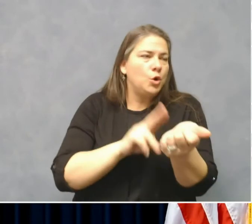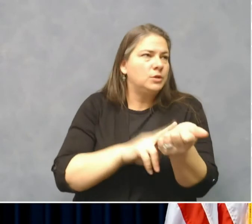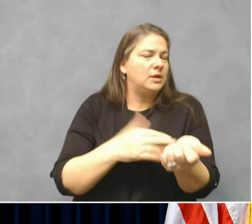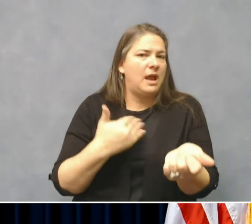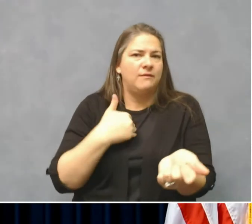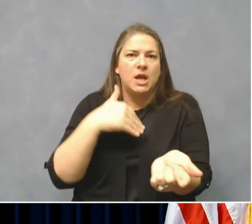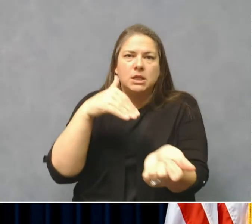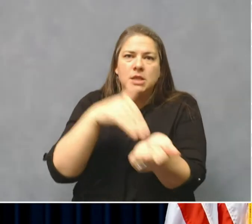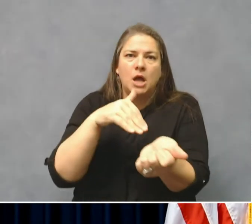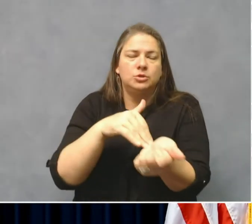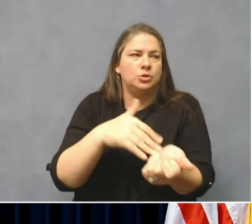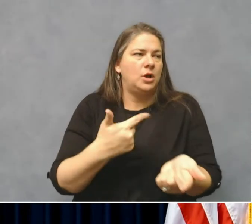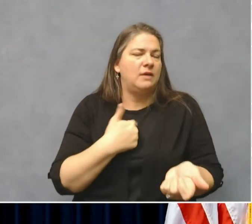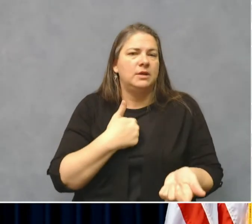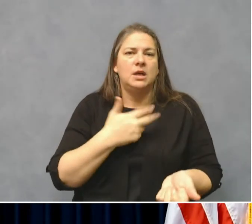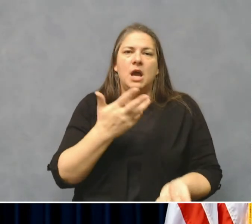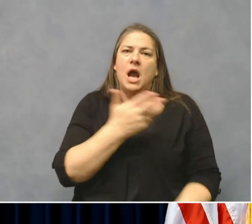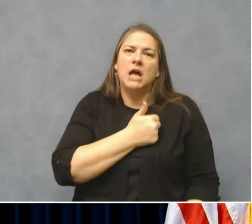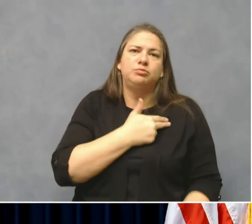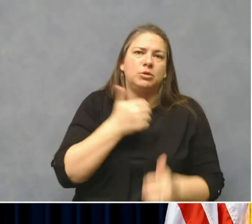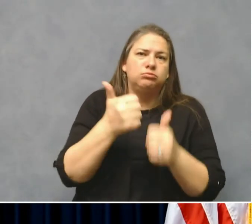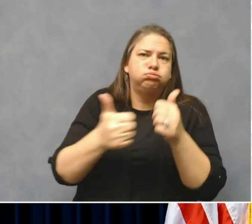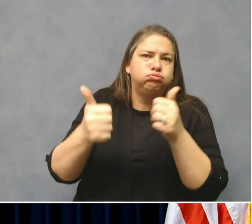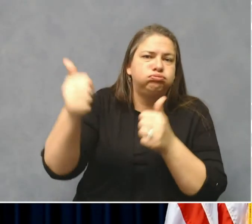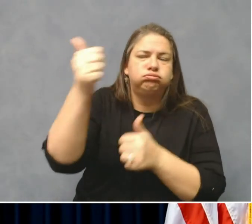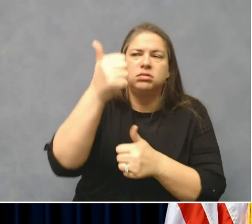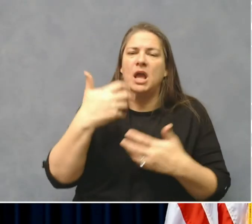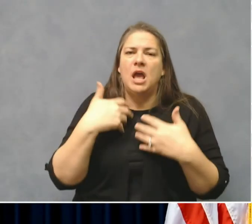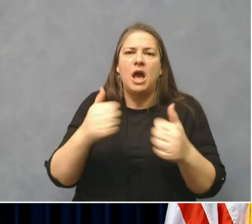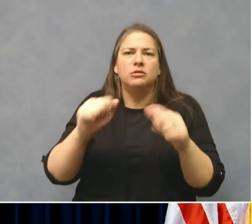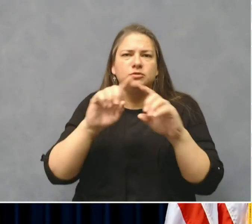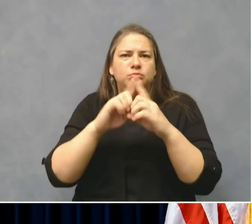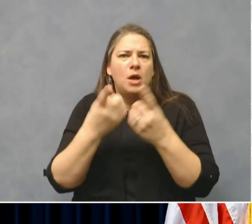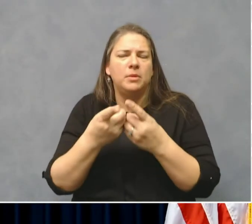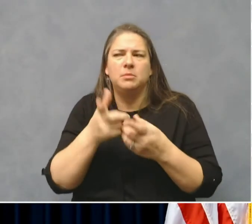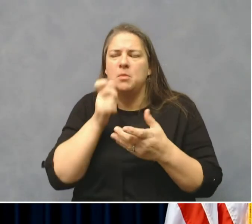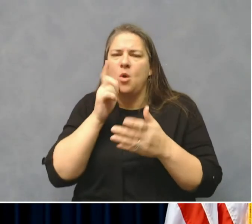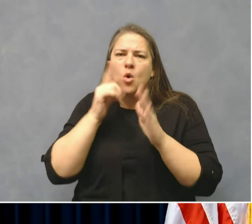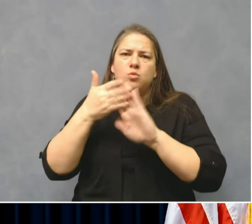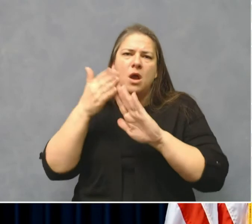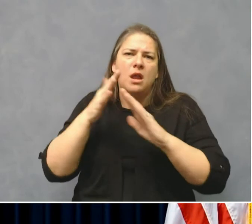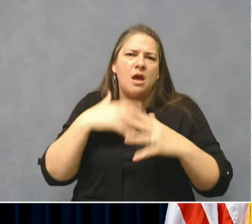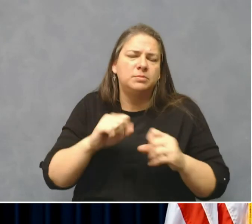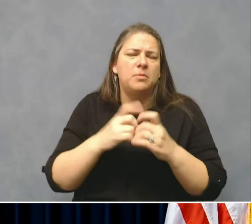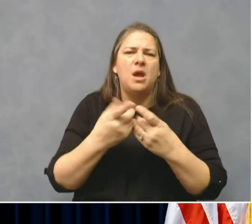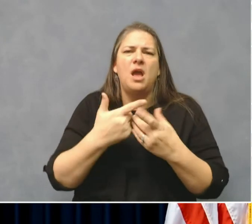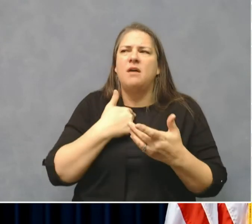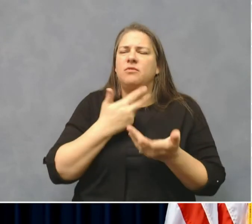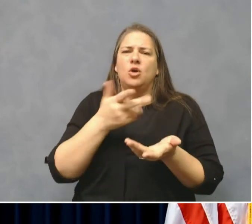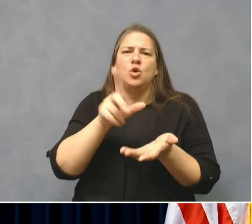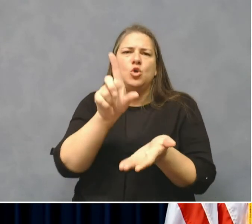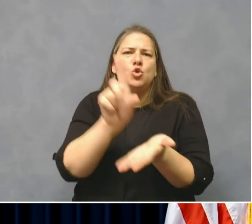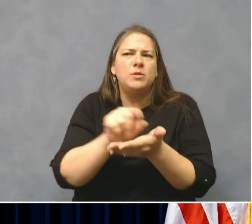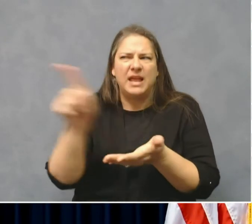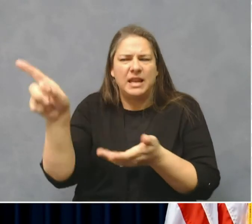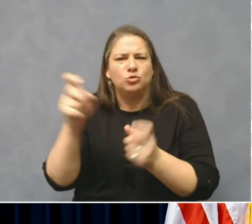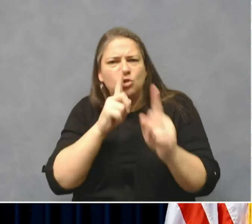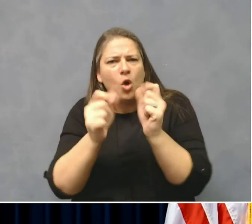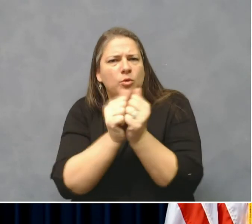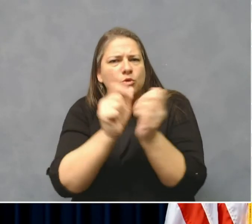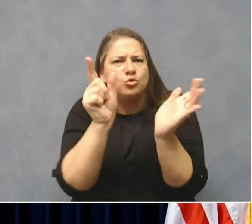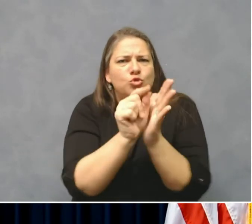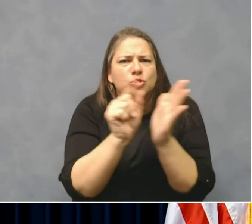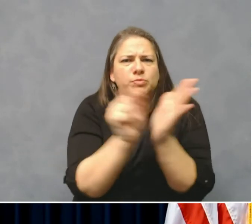hospital CEOs, local health department heads, talking to their local newspapers, their